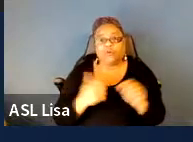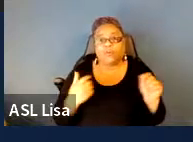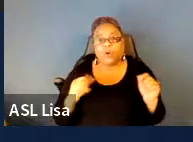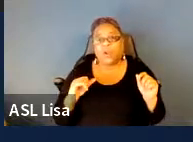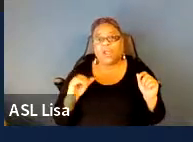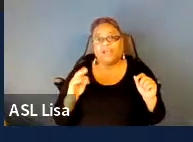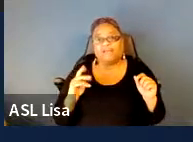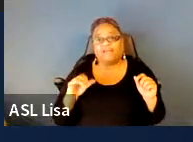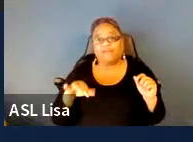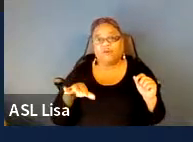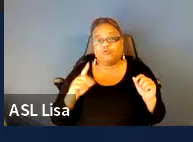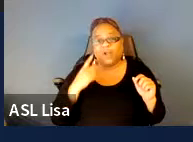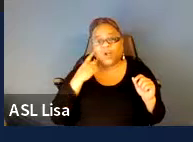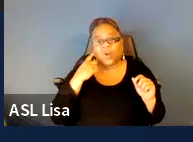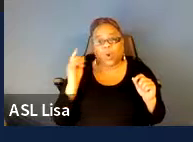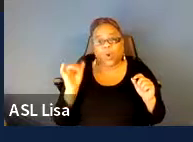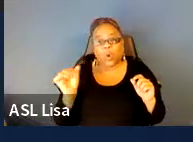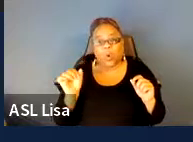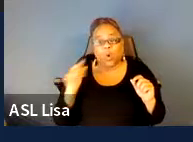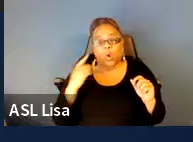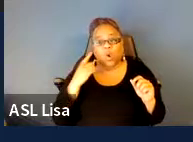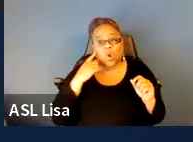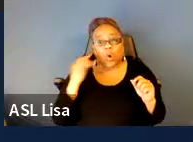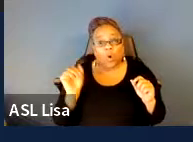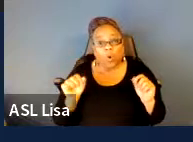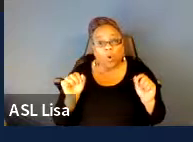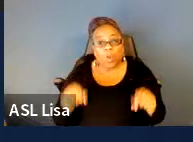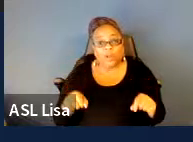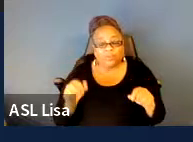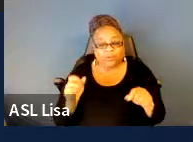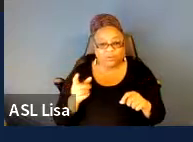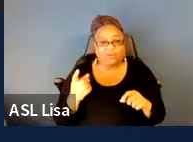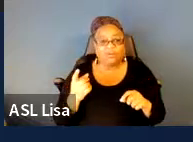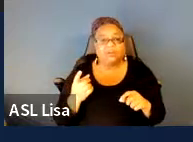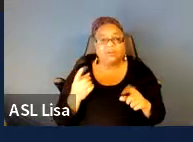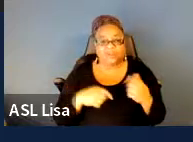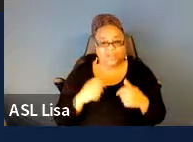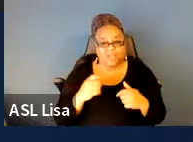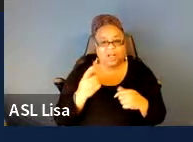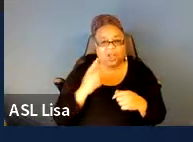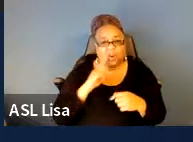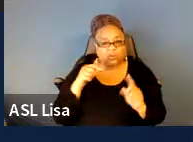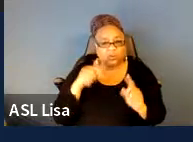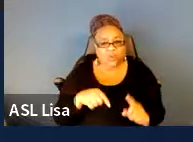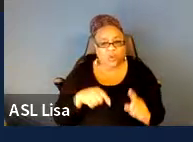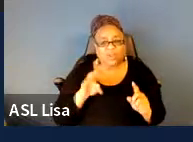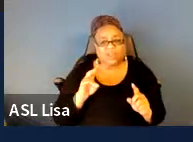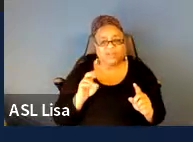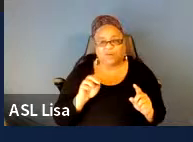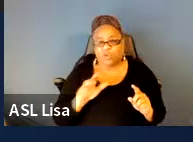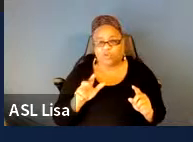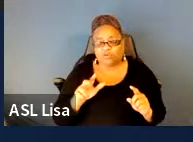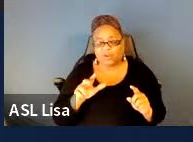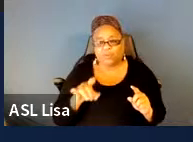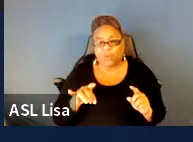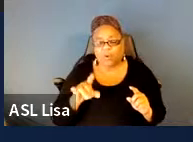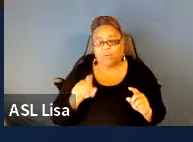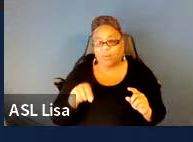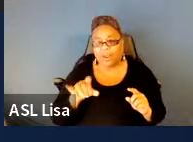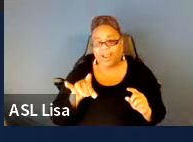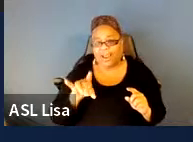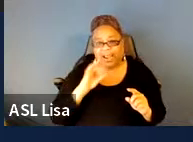want to check out provision 703.7 and 703.8 in the 2009 and 2017